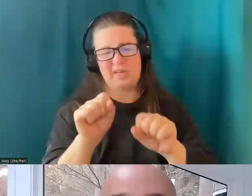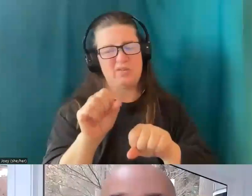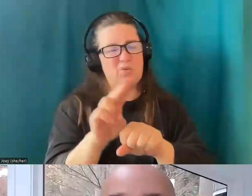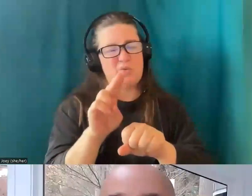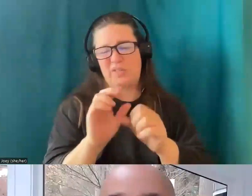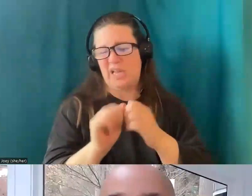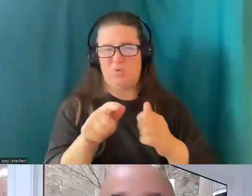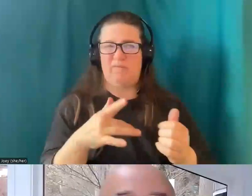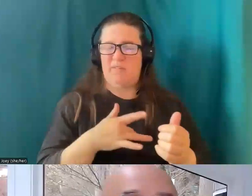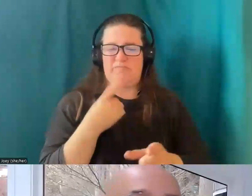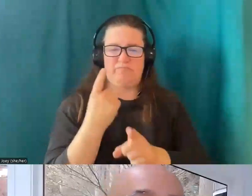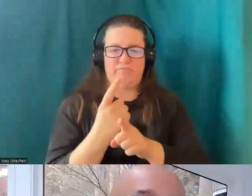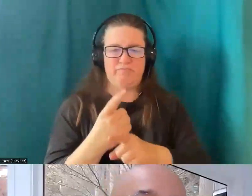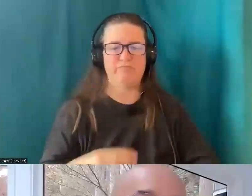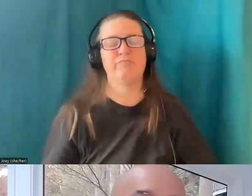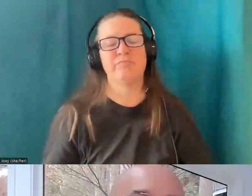Thanks, Tom.